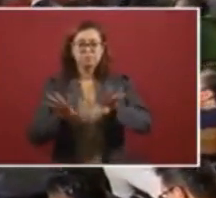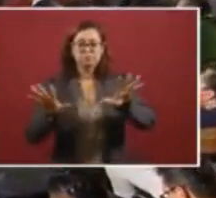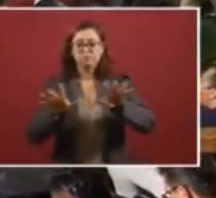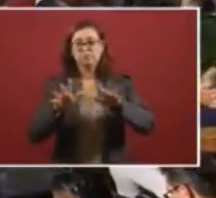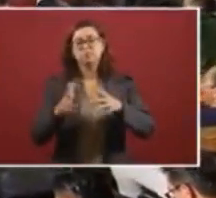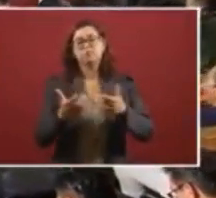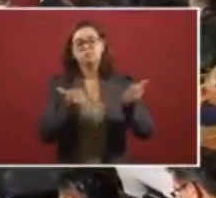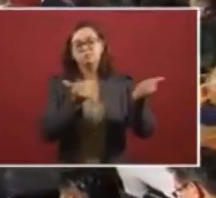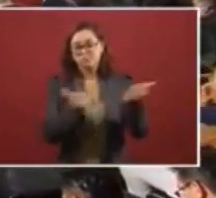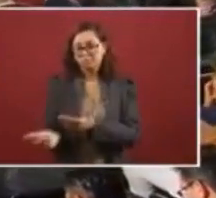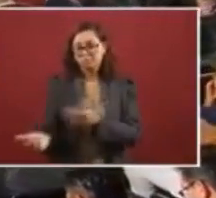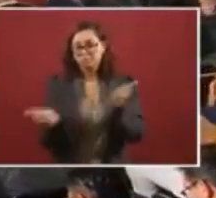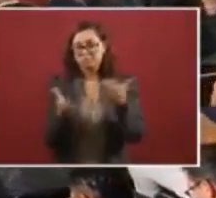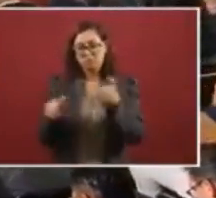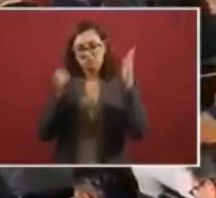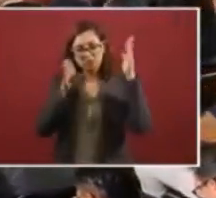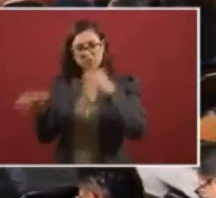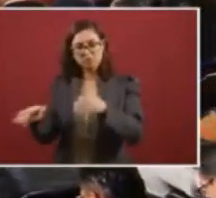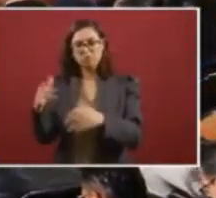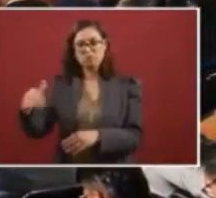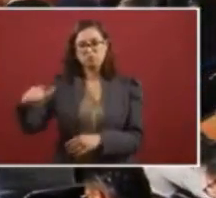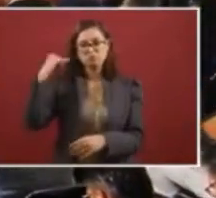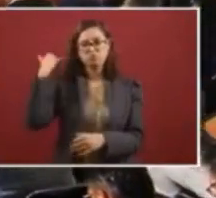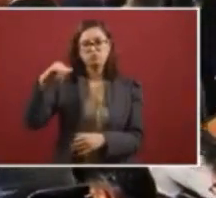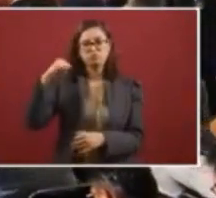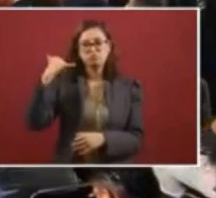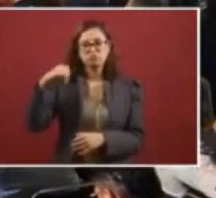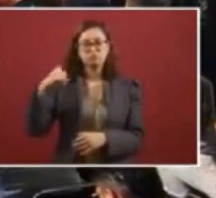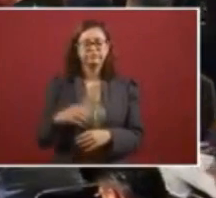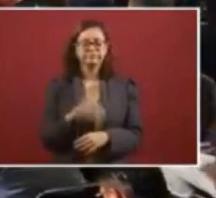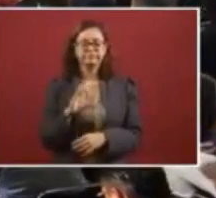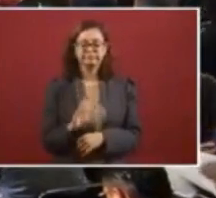And it will take it to the peninsula of Yucatan.